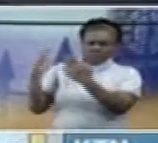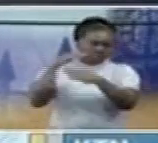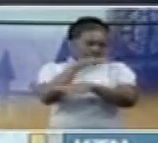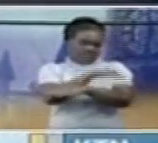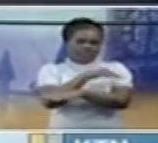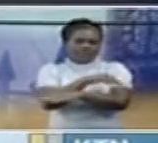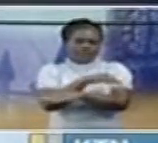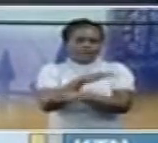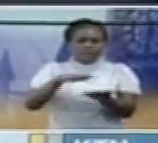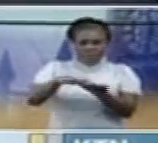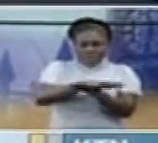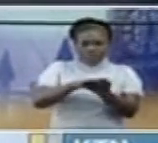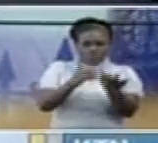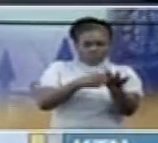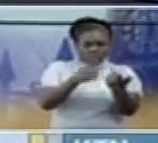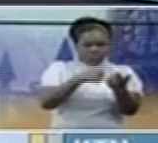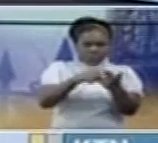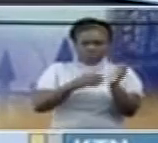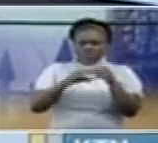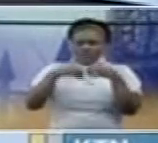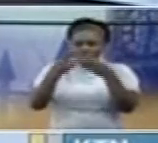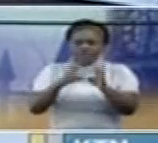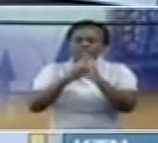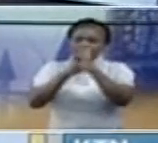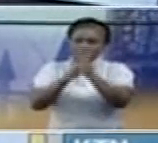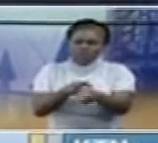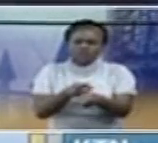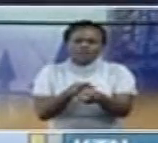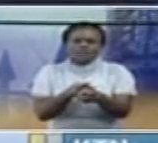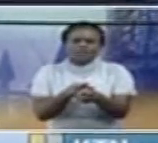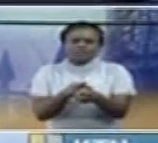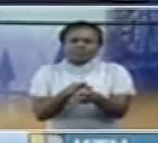this afternoon, based on the figures that were given in that report. And